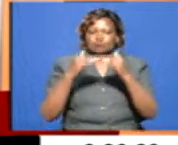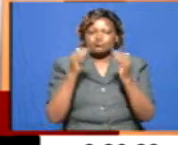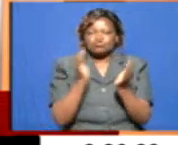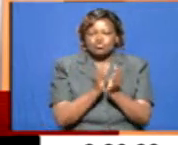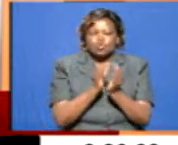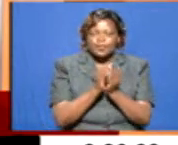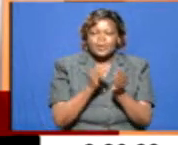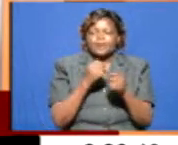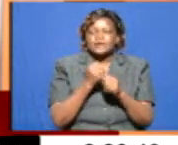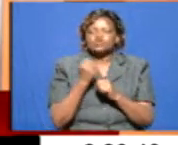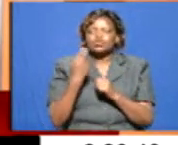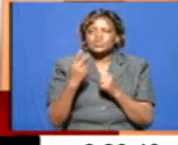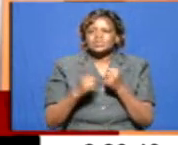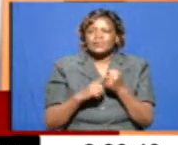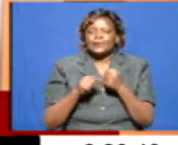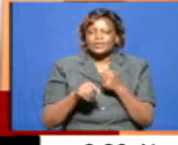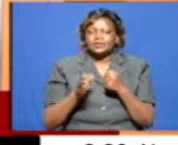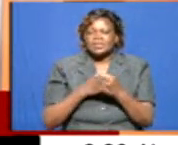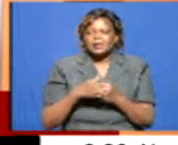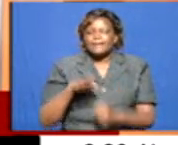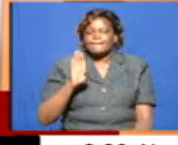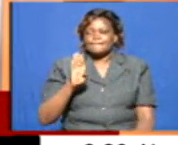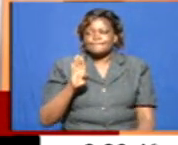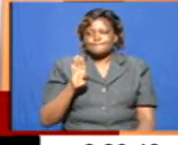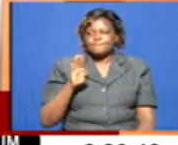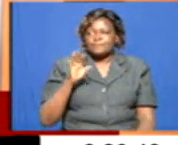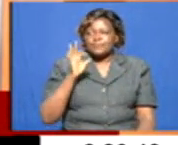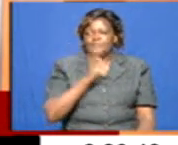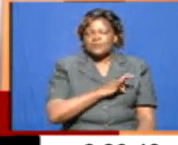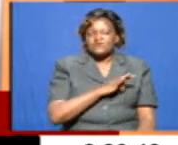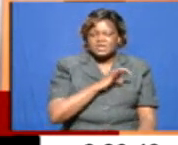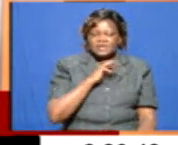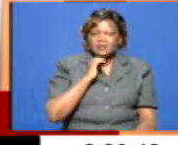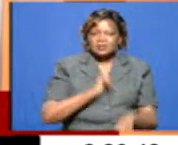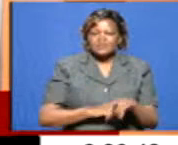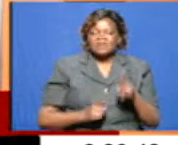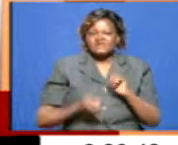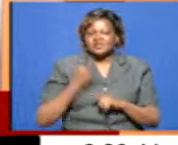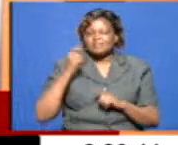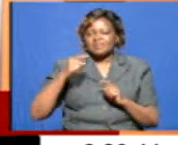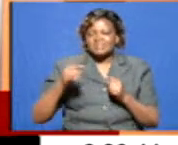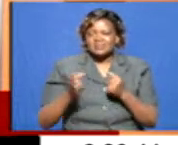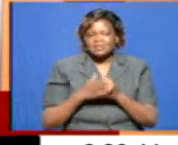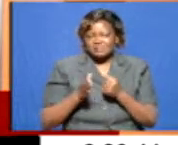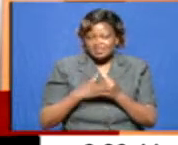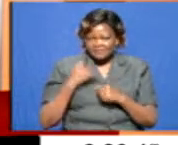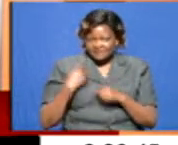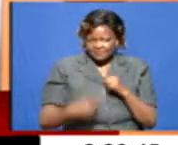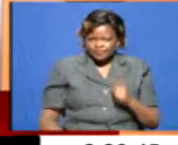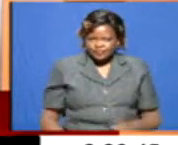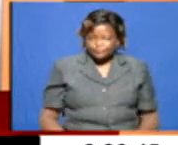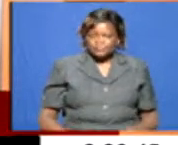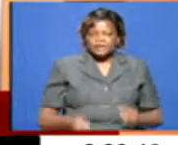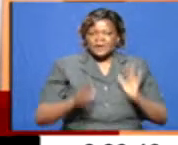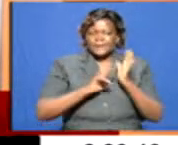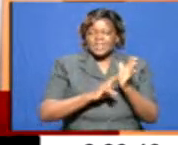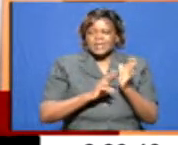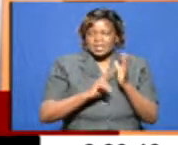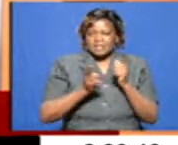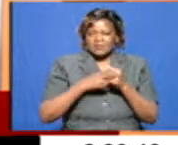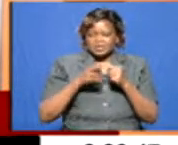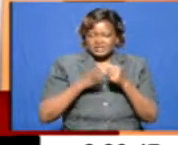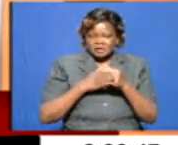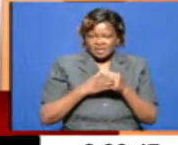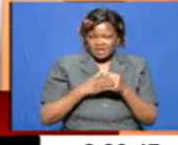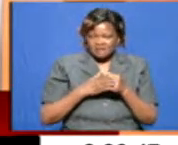26.9 billion shillings in net profit during the first 9 months of this year, representing a 79